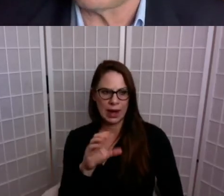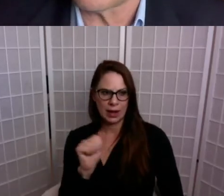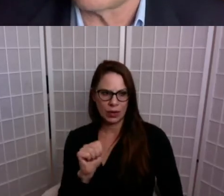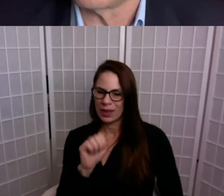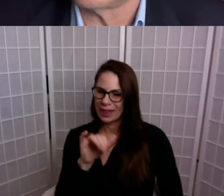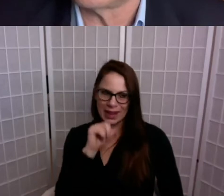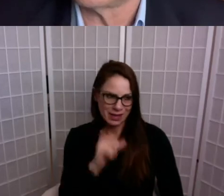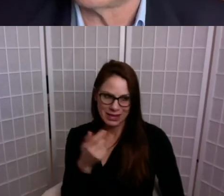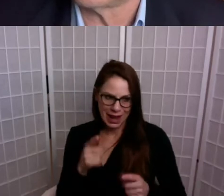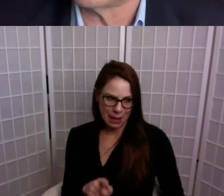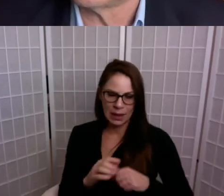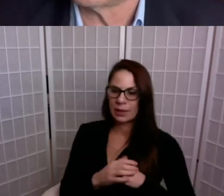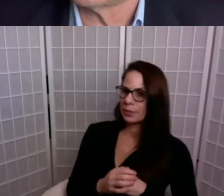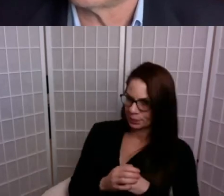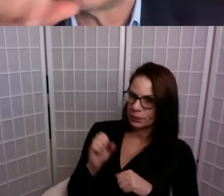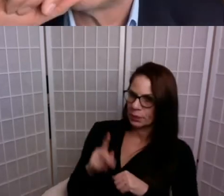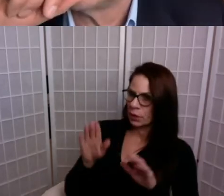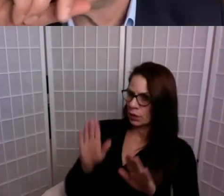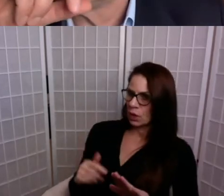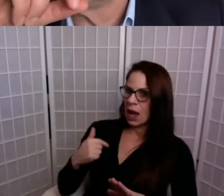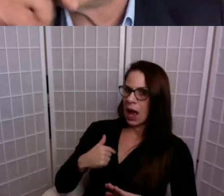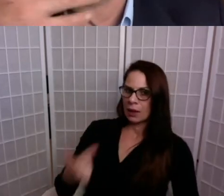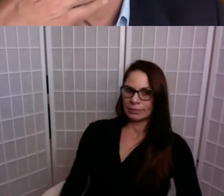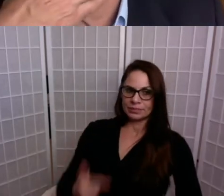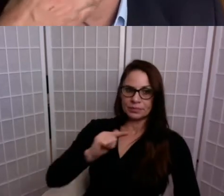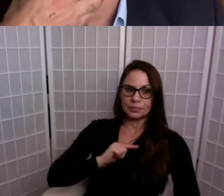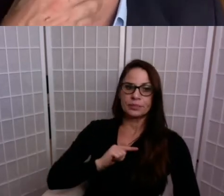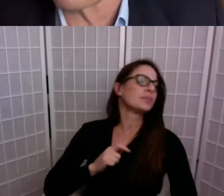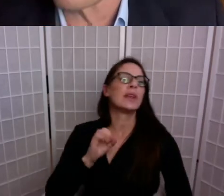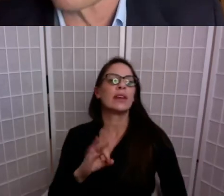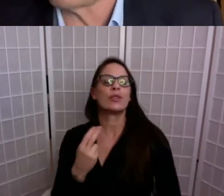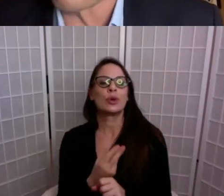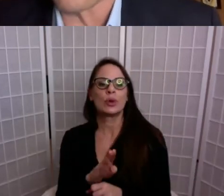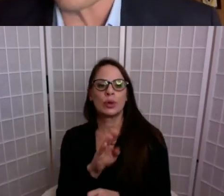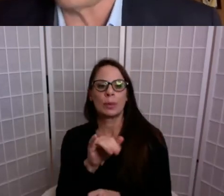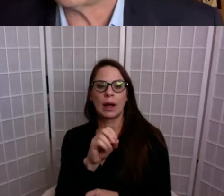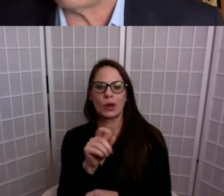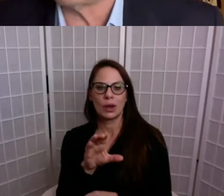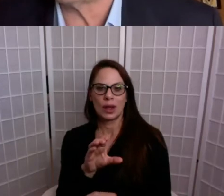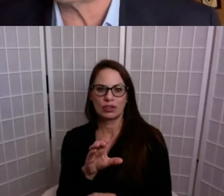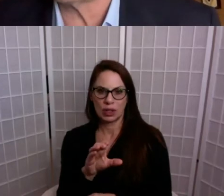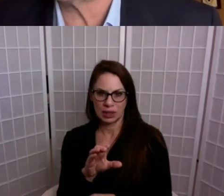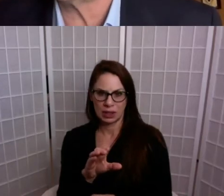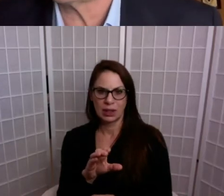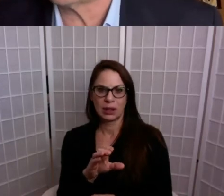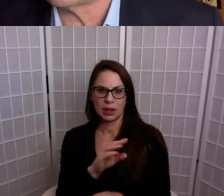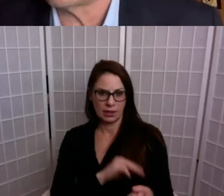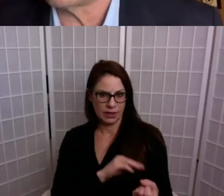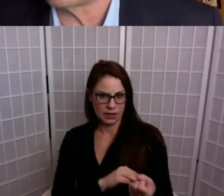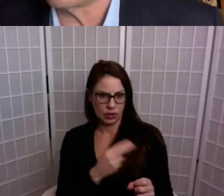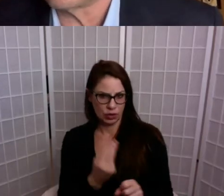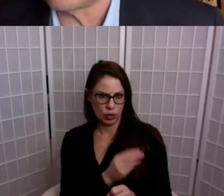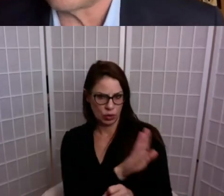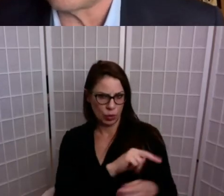Okay, great. I'm going to answer a question that says, if you use a biologic, will the physician use your results as part of a study group?